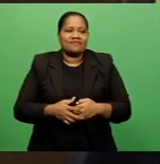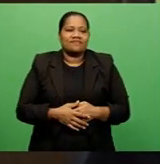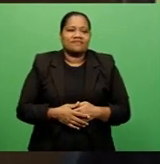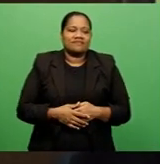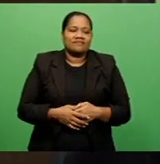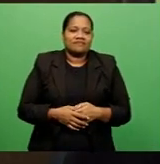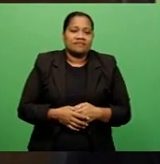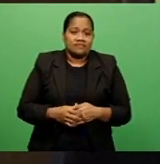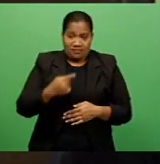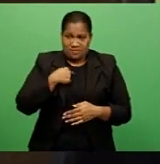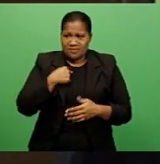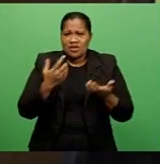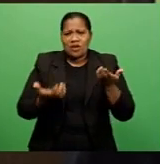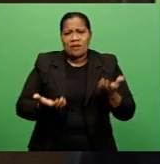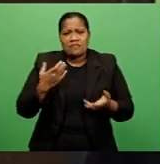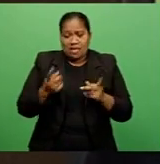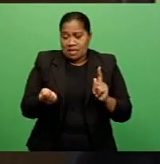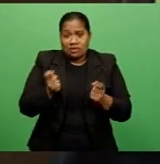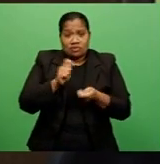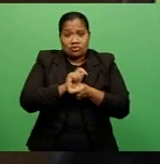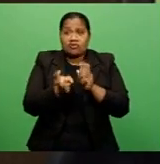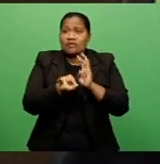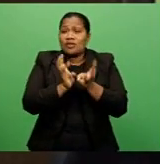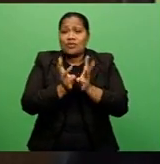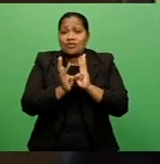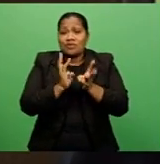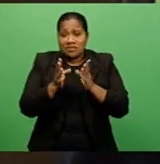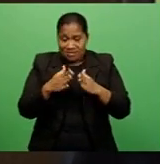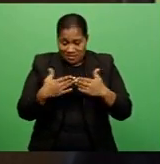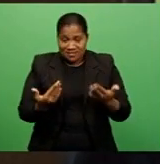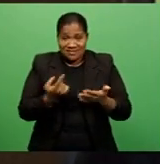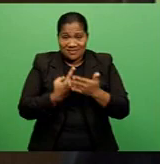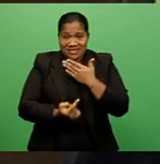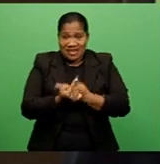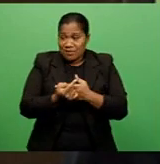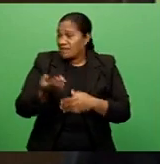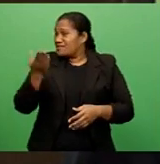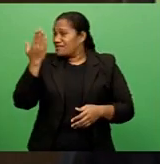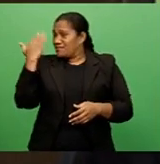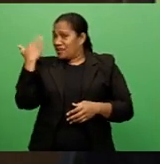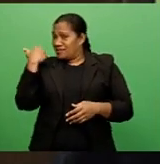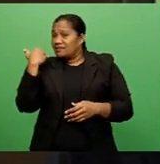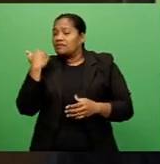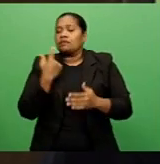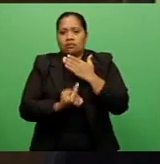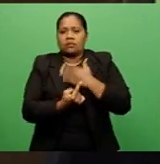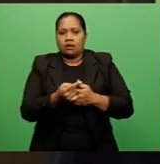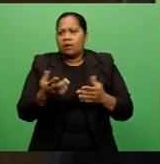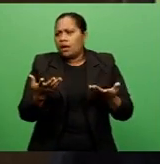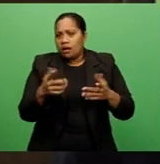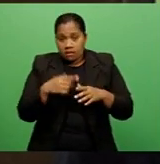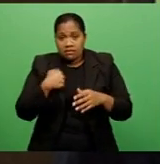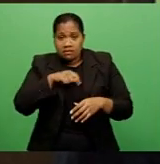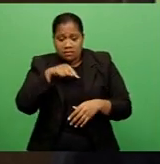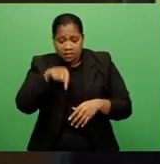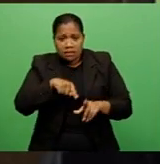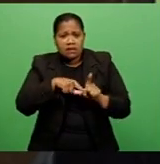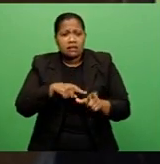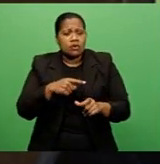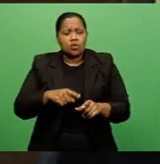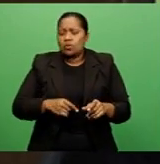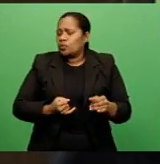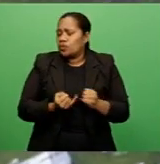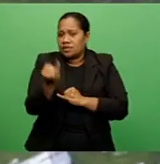If I were to compare the change in weather system we have experienced in the past years compared to now, what we experienced this year is much